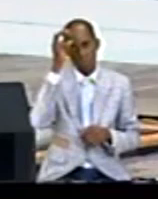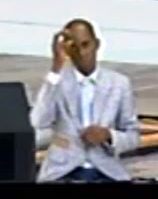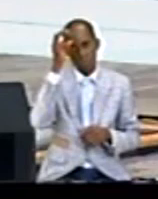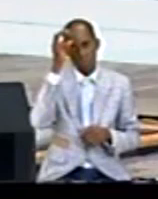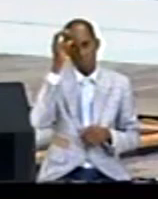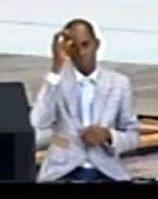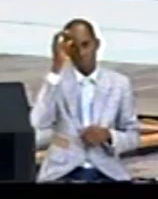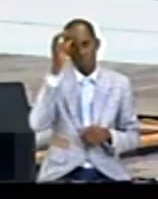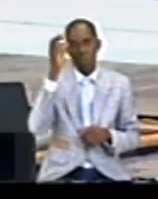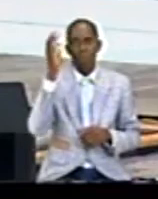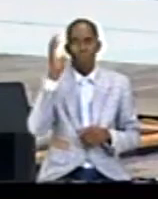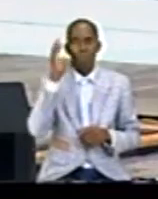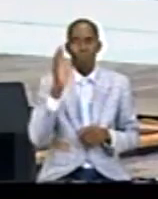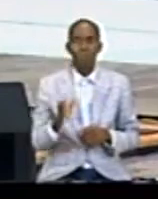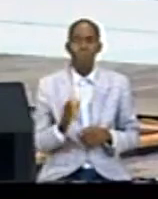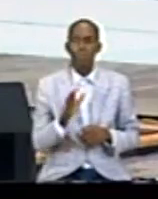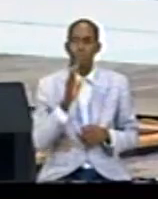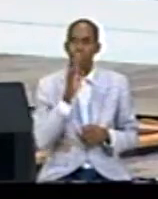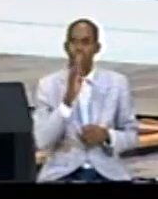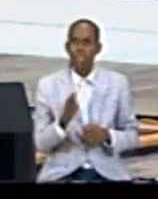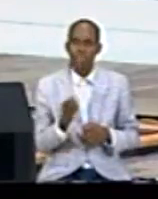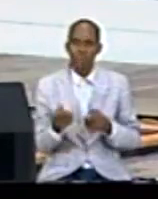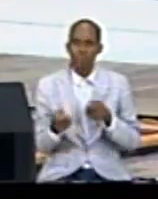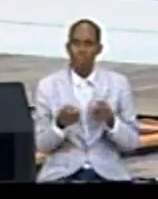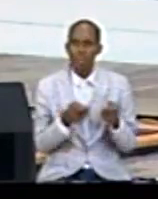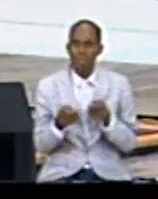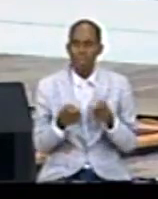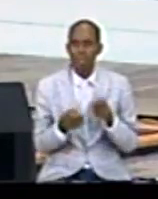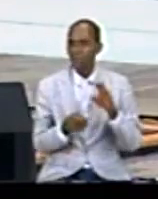be managed,